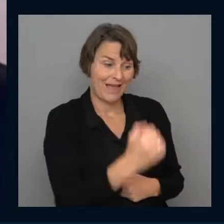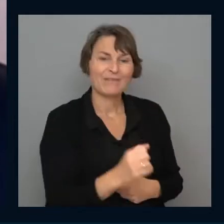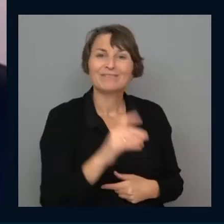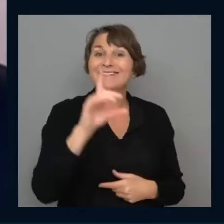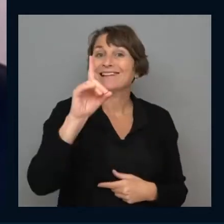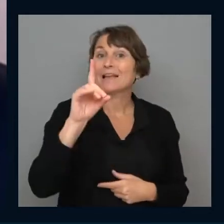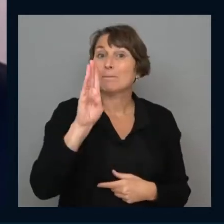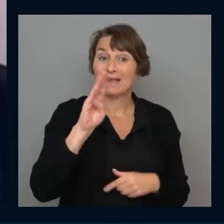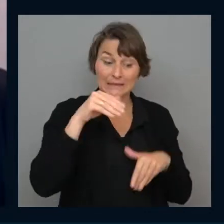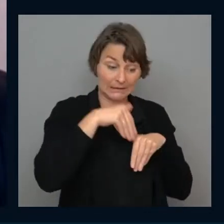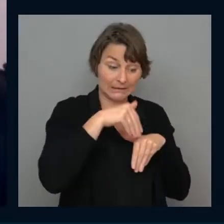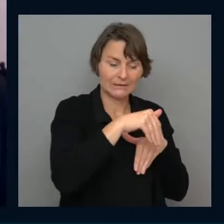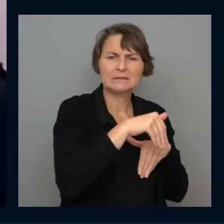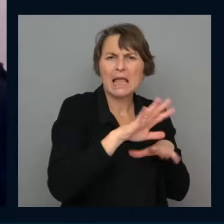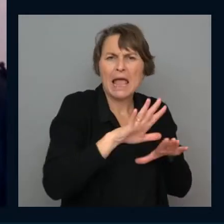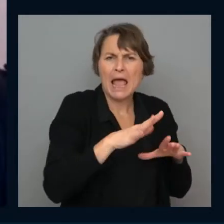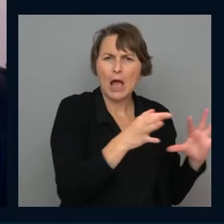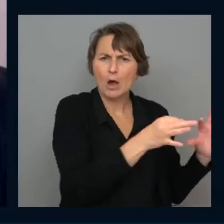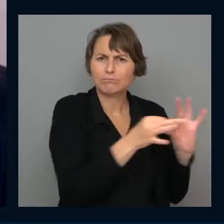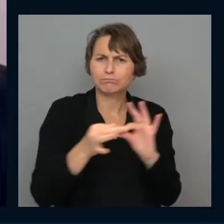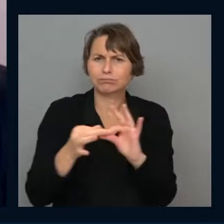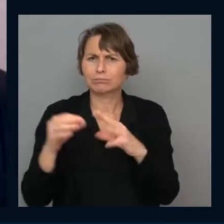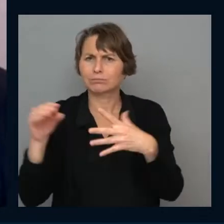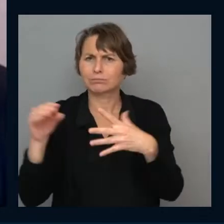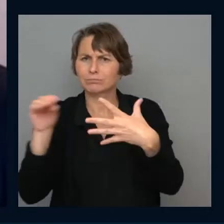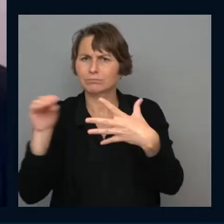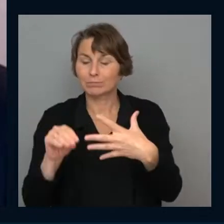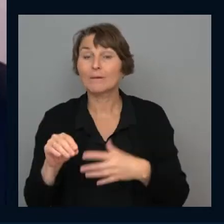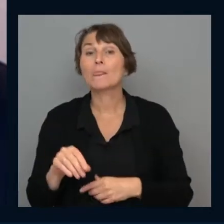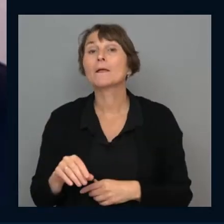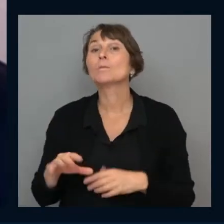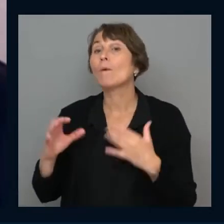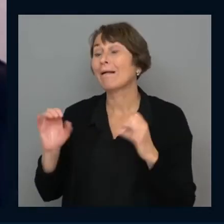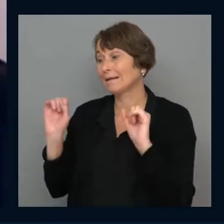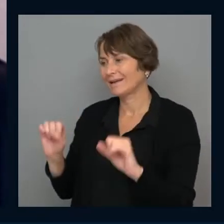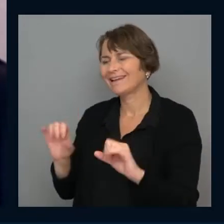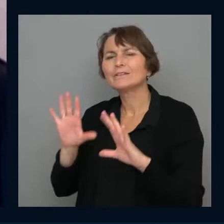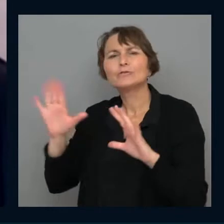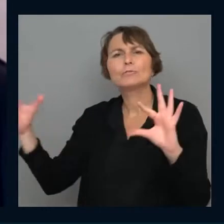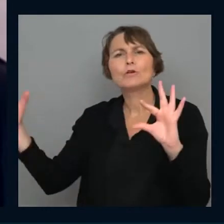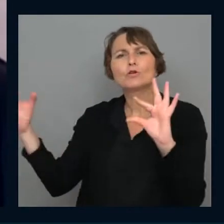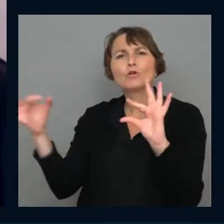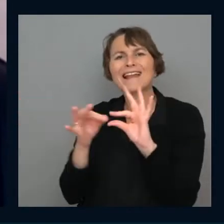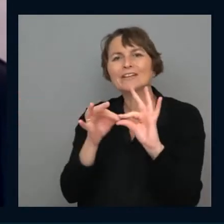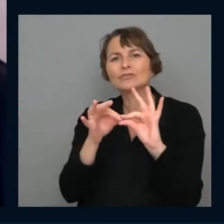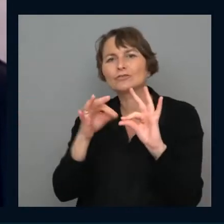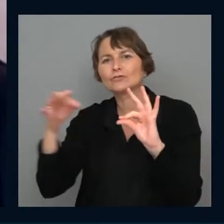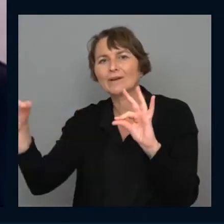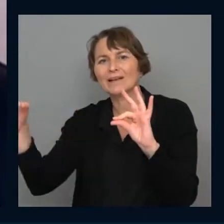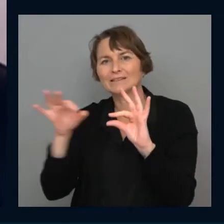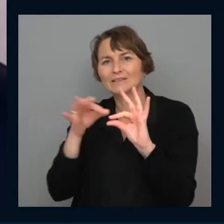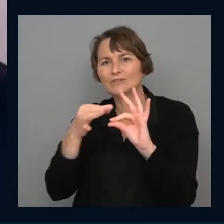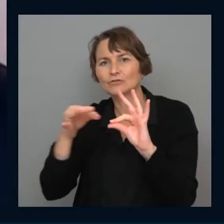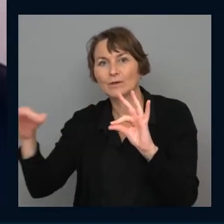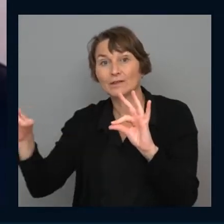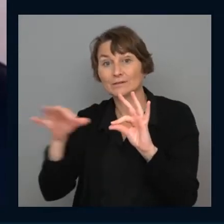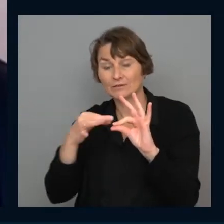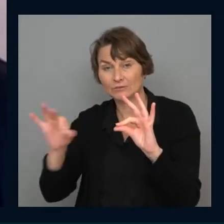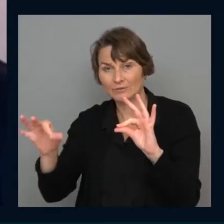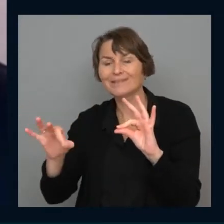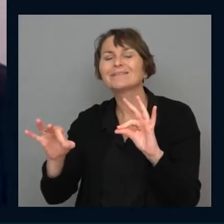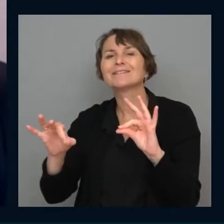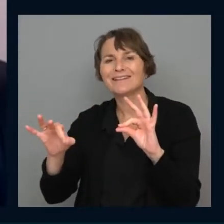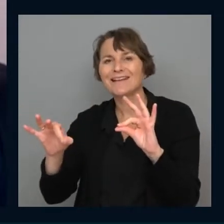So you can change connection strings to you can specify the connection string to your database to a deployment